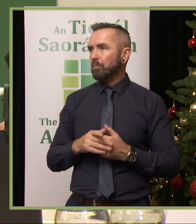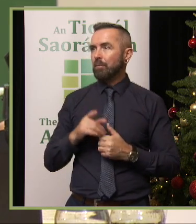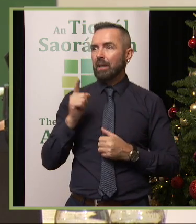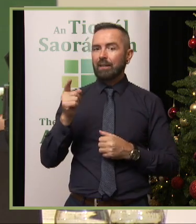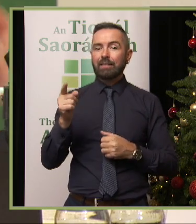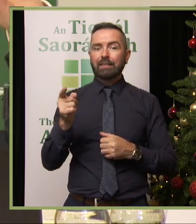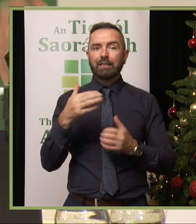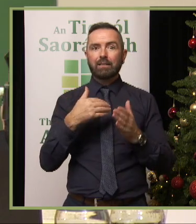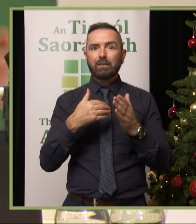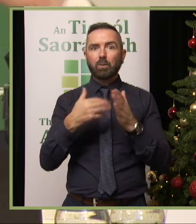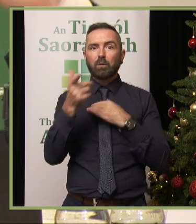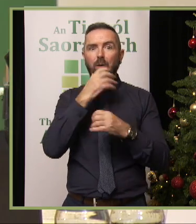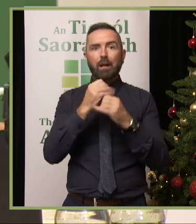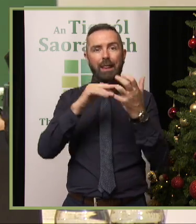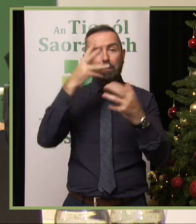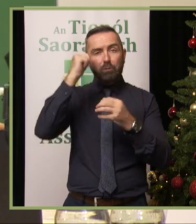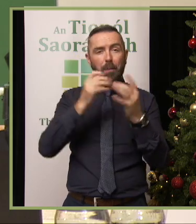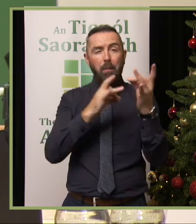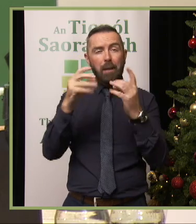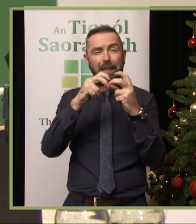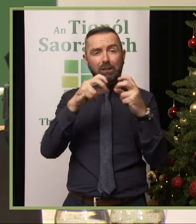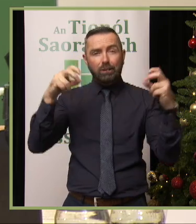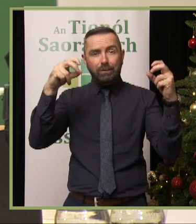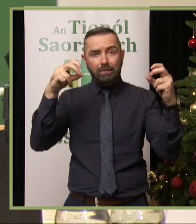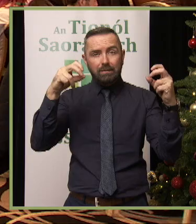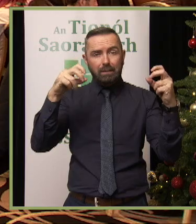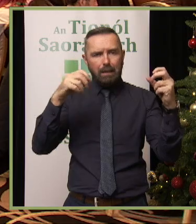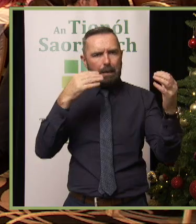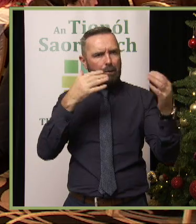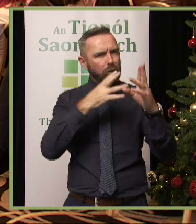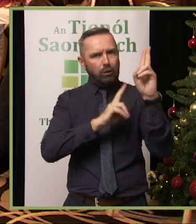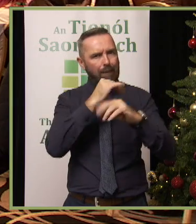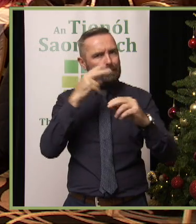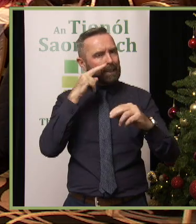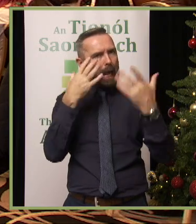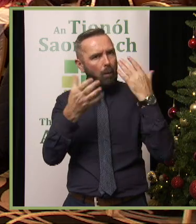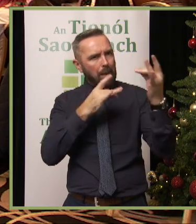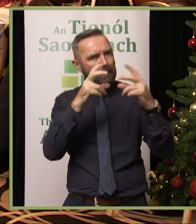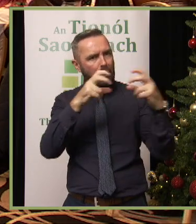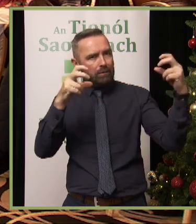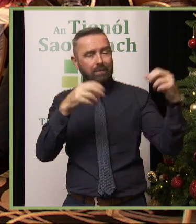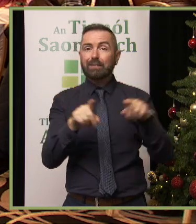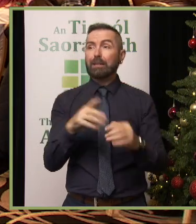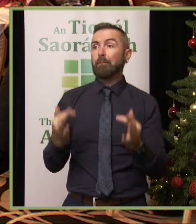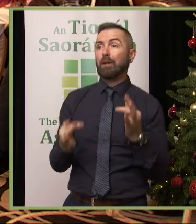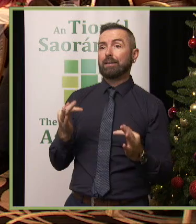should see how policy is written. No one. 8. Brendan, microphone, please.